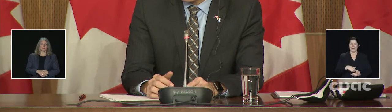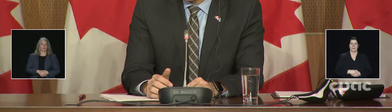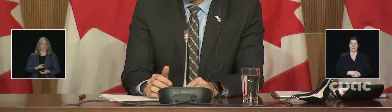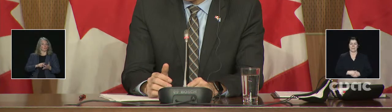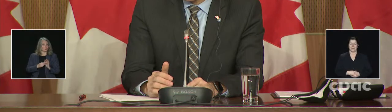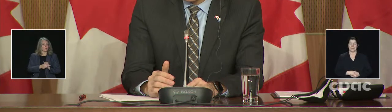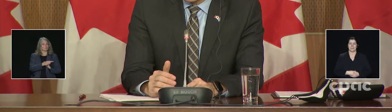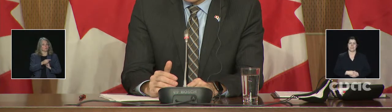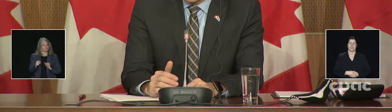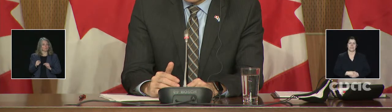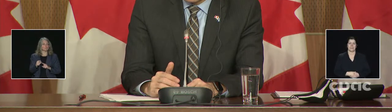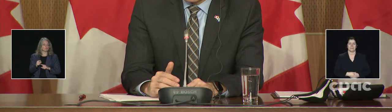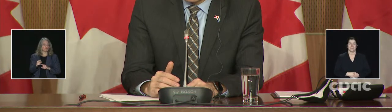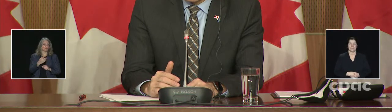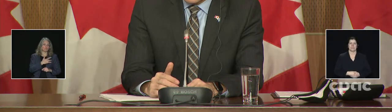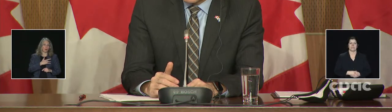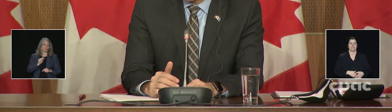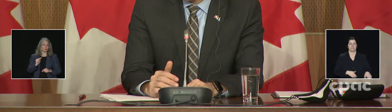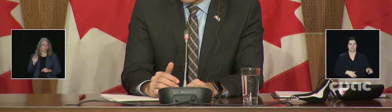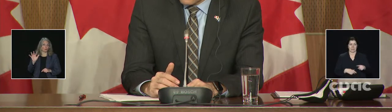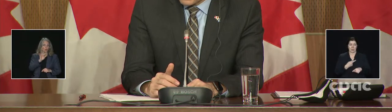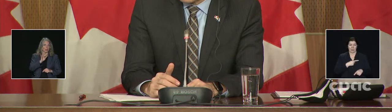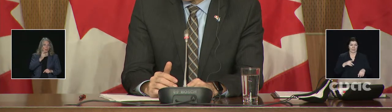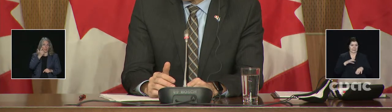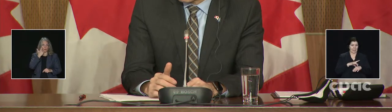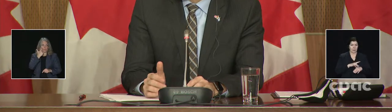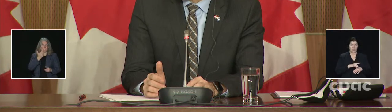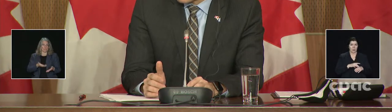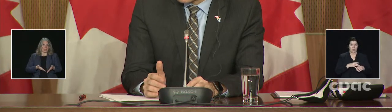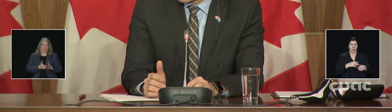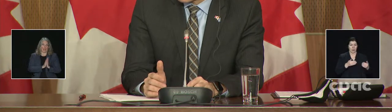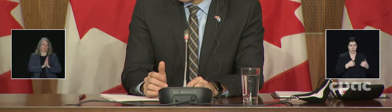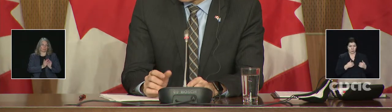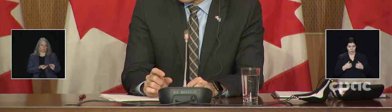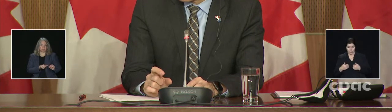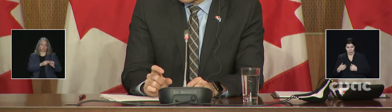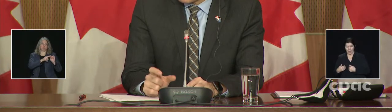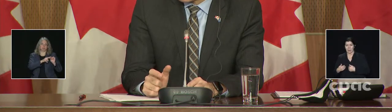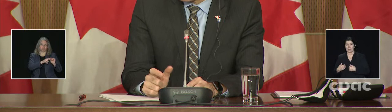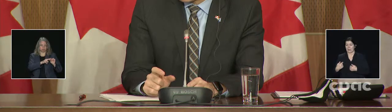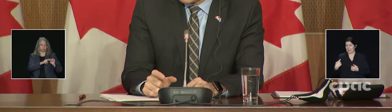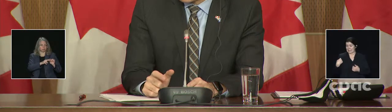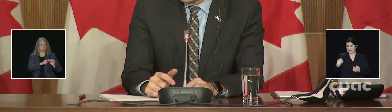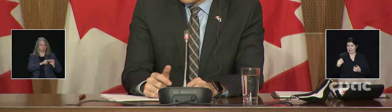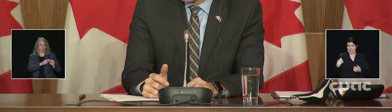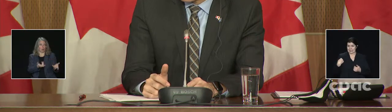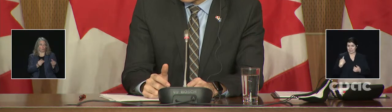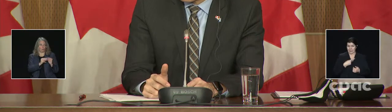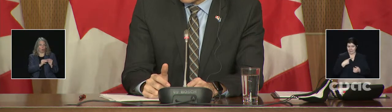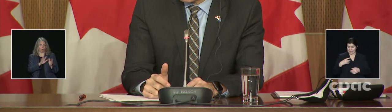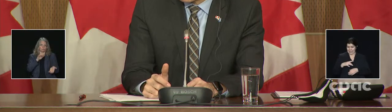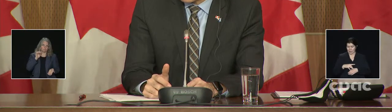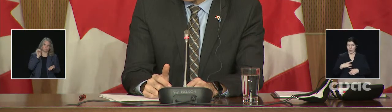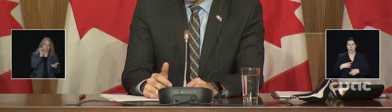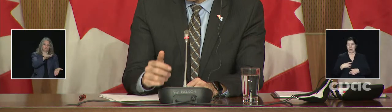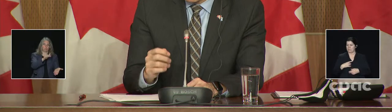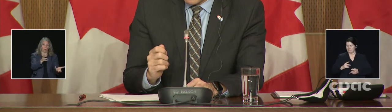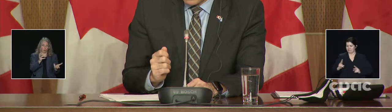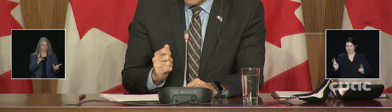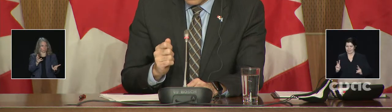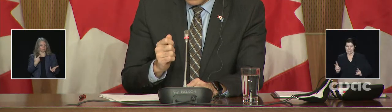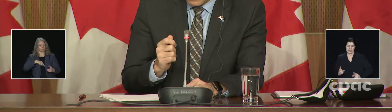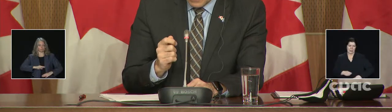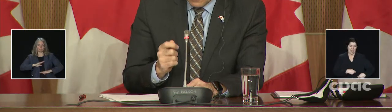a relatively recent request from all provinces and territories to speed up the delivery of rapid tests. Now,